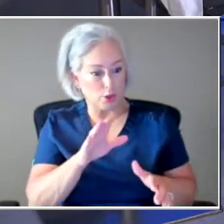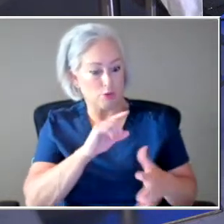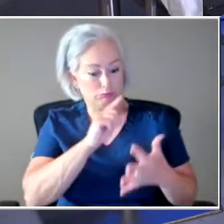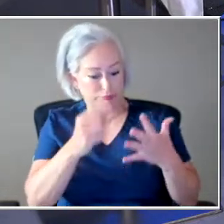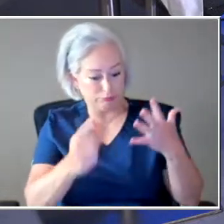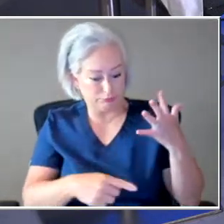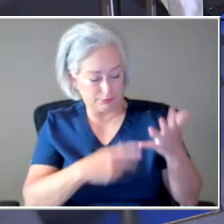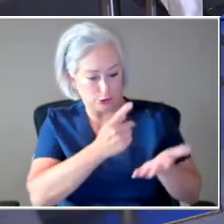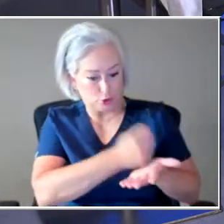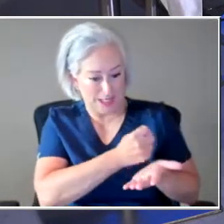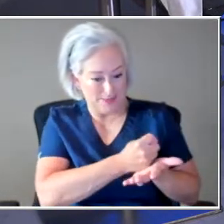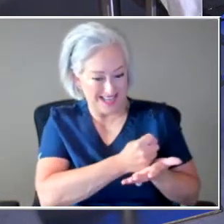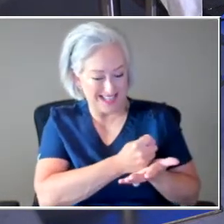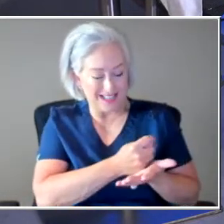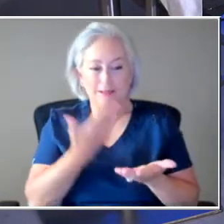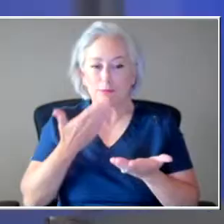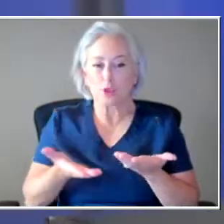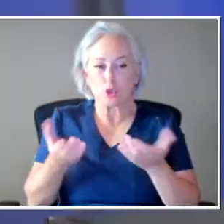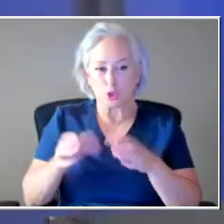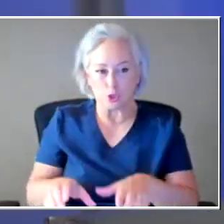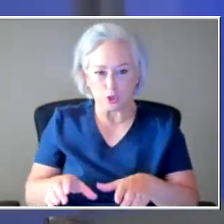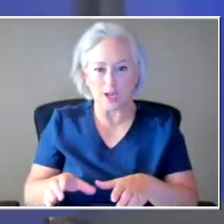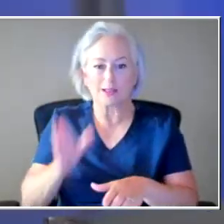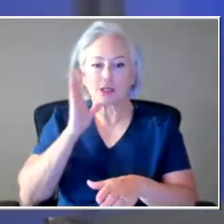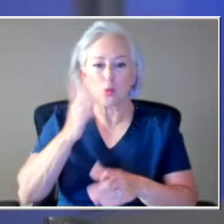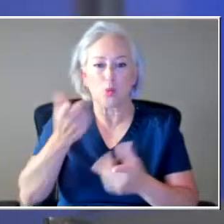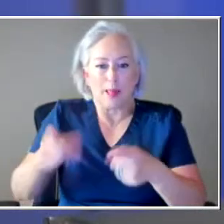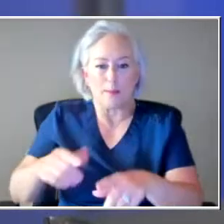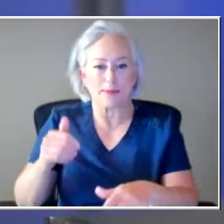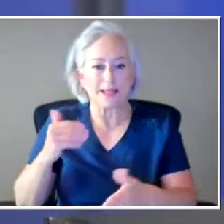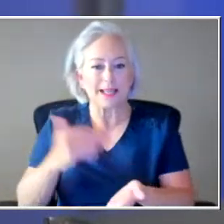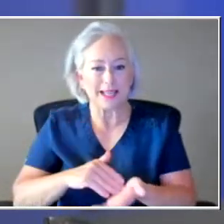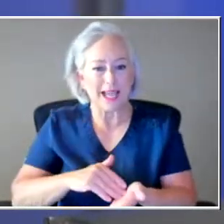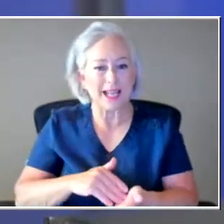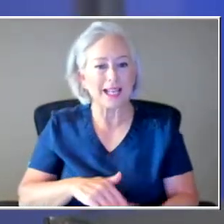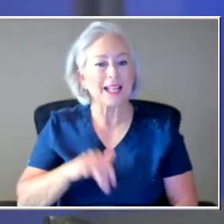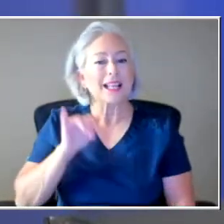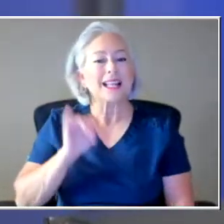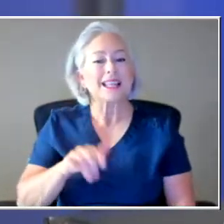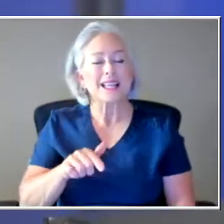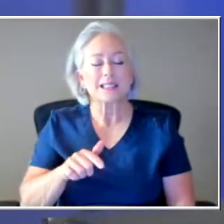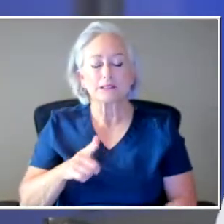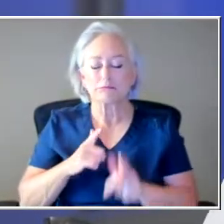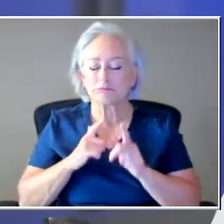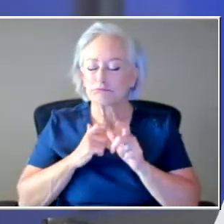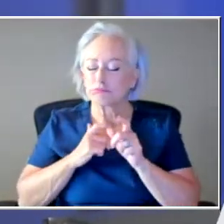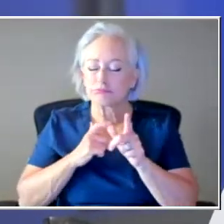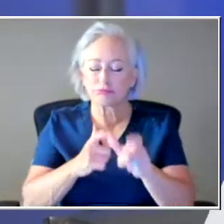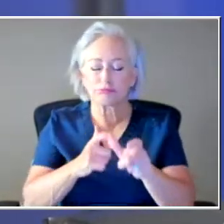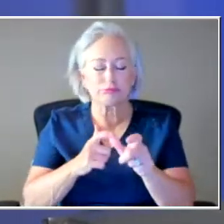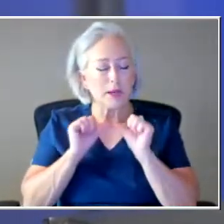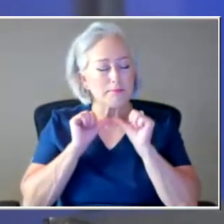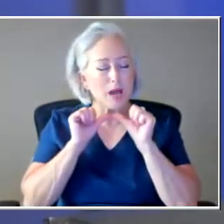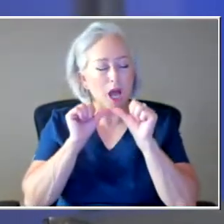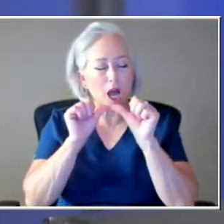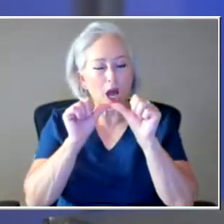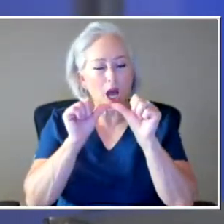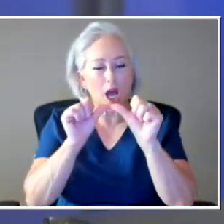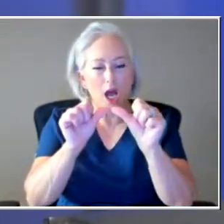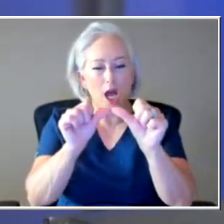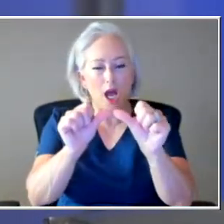And I'm completely honest. I tell my patients, this is a marathon. Milestone. This is a marathon. We're going to run a marathon, a long